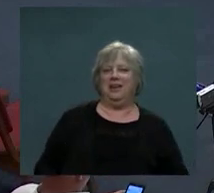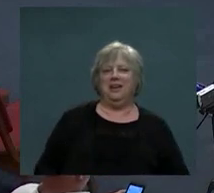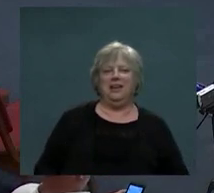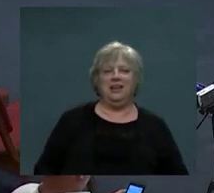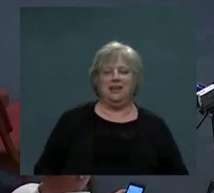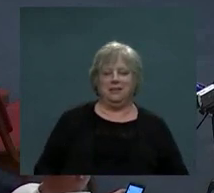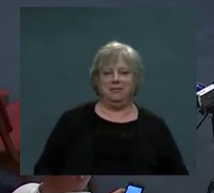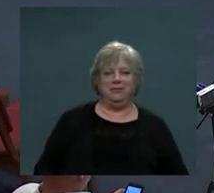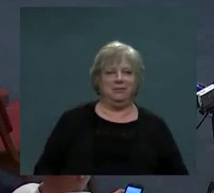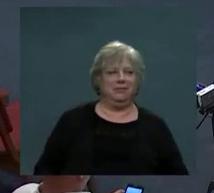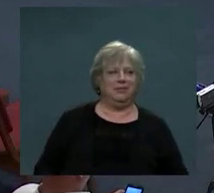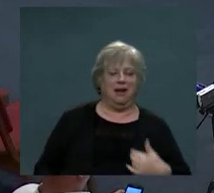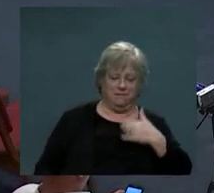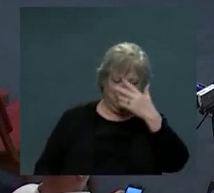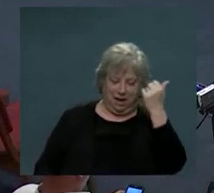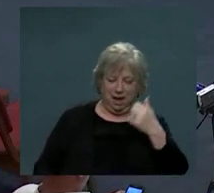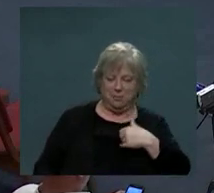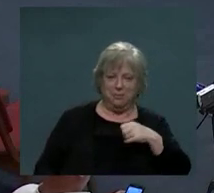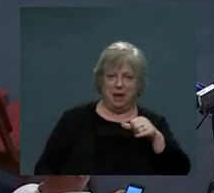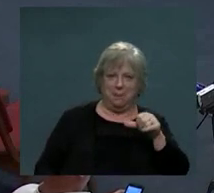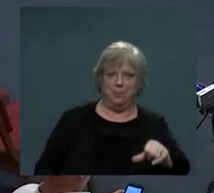I forgot I'd push my button.